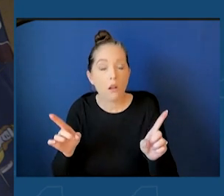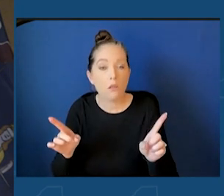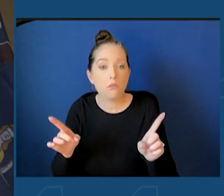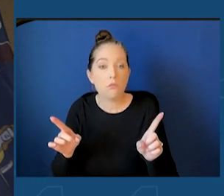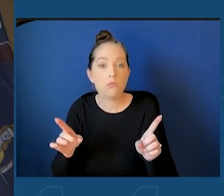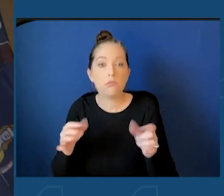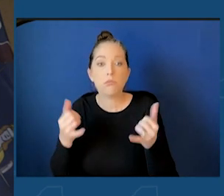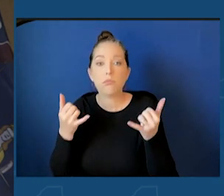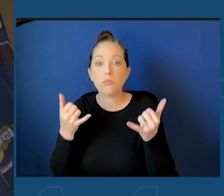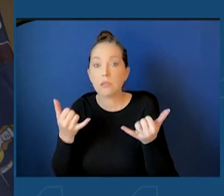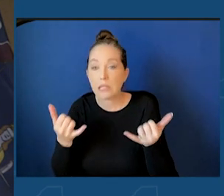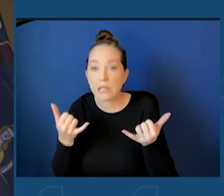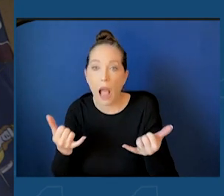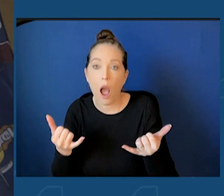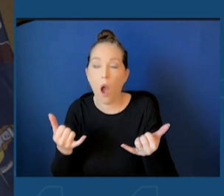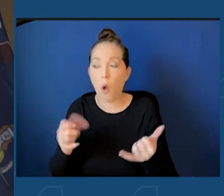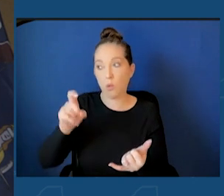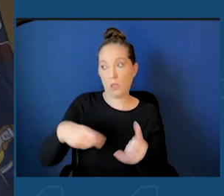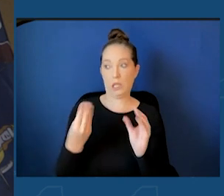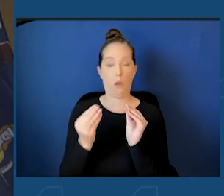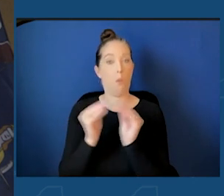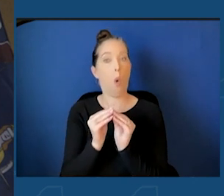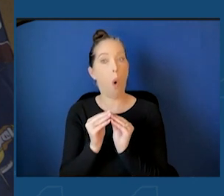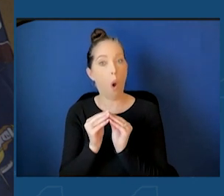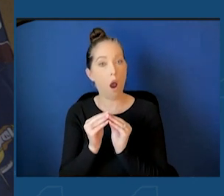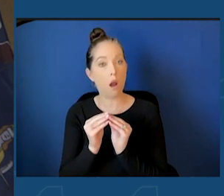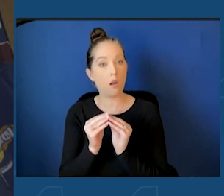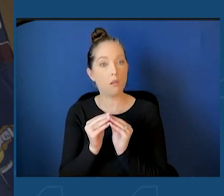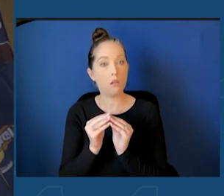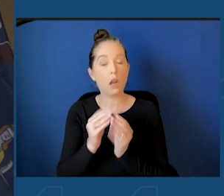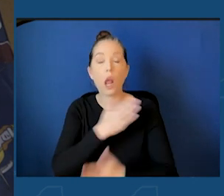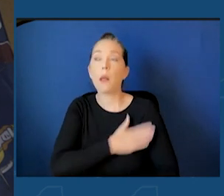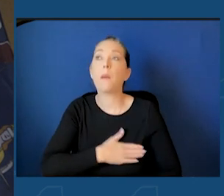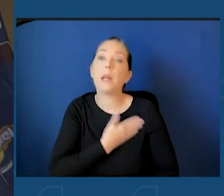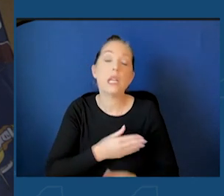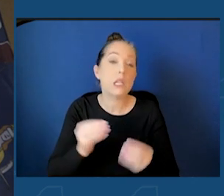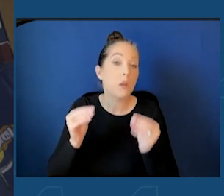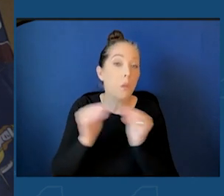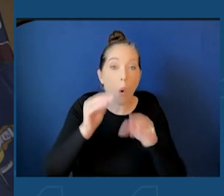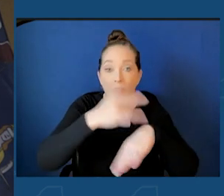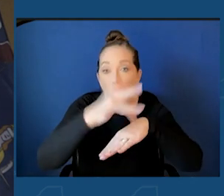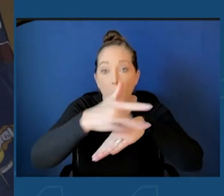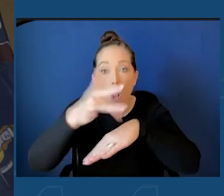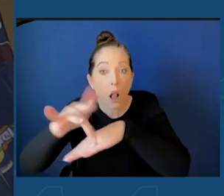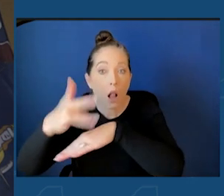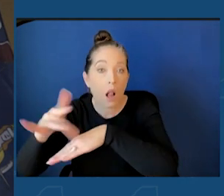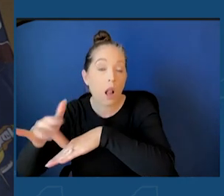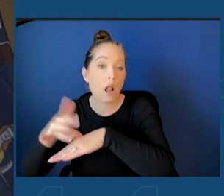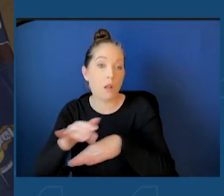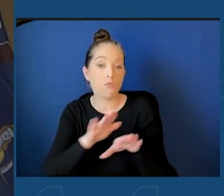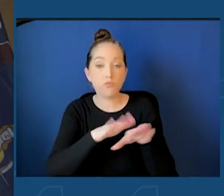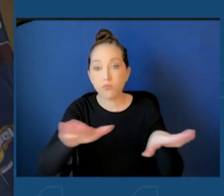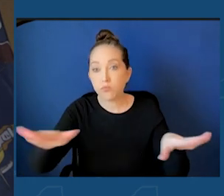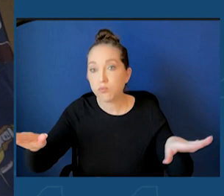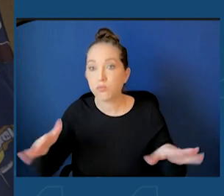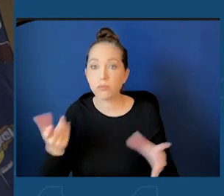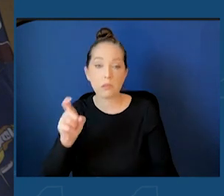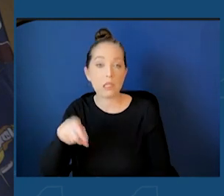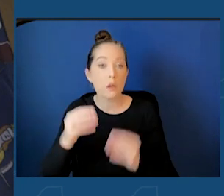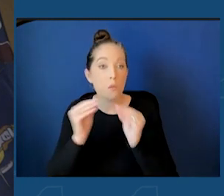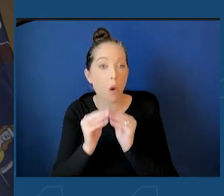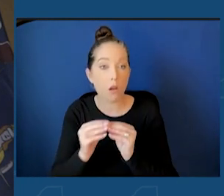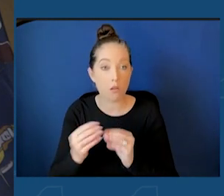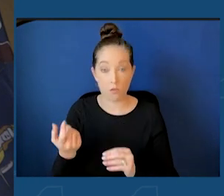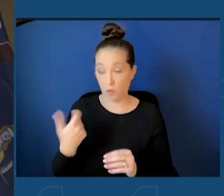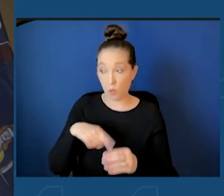asked hospitals to do this last year. Please open up the beds. We even compressed the reimbursement rates for psychiatric beds